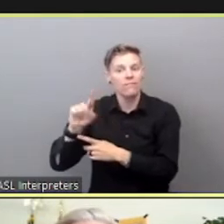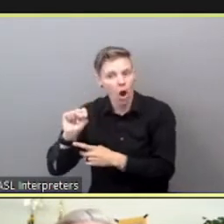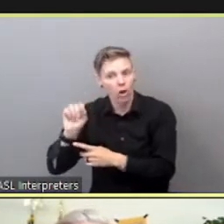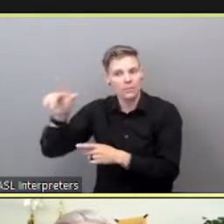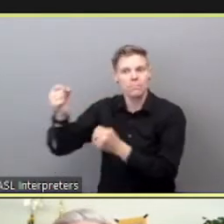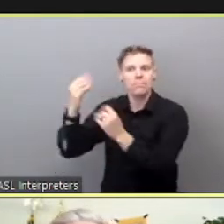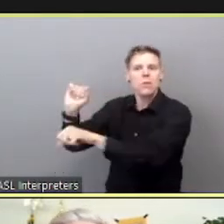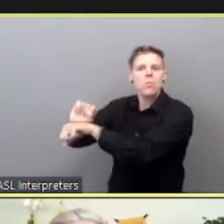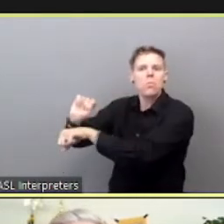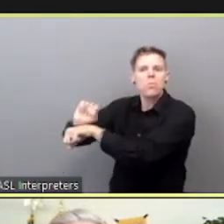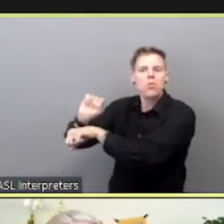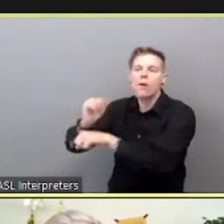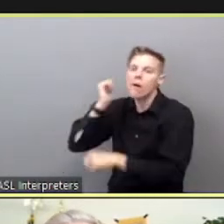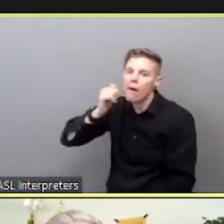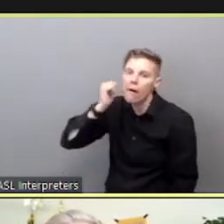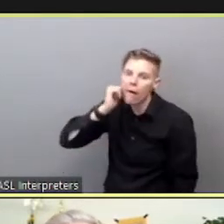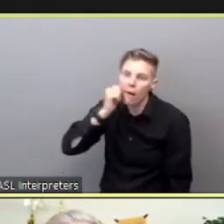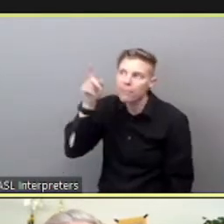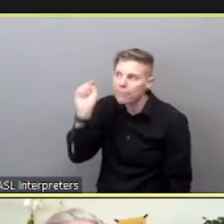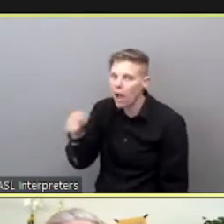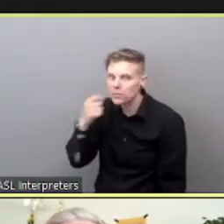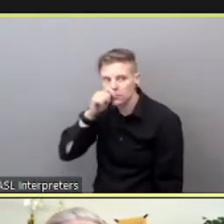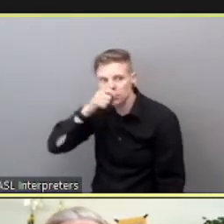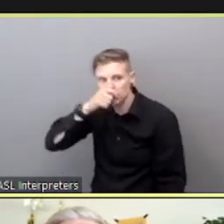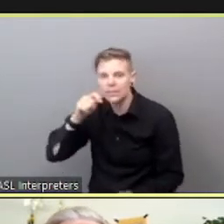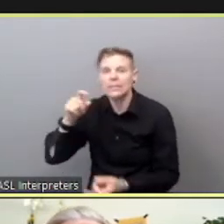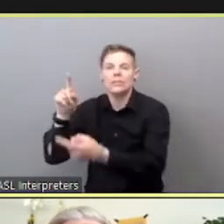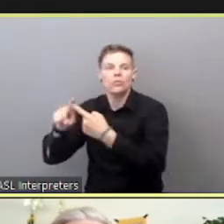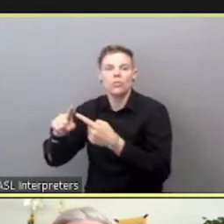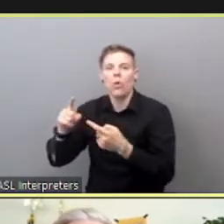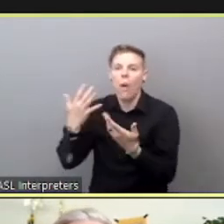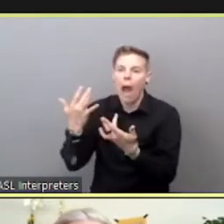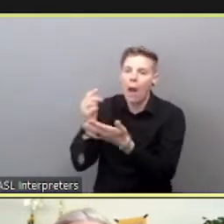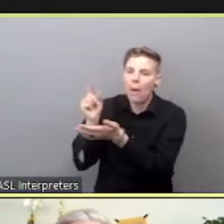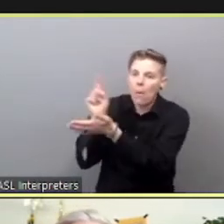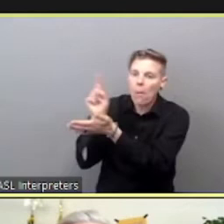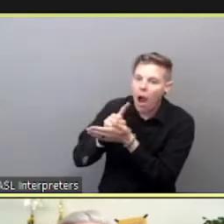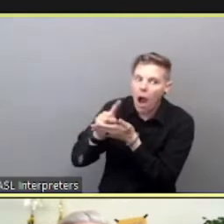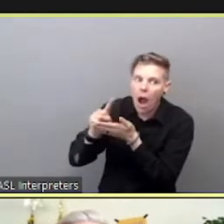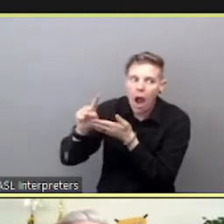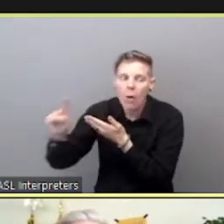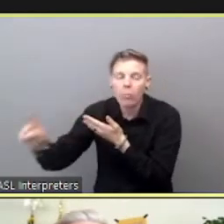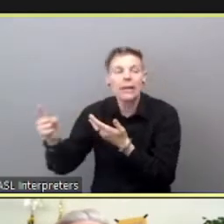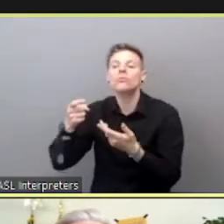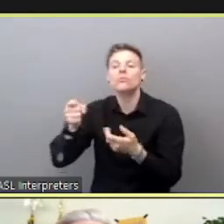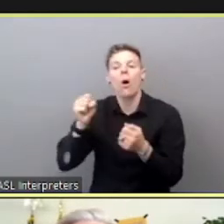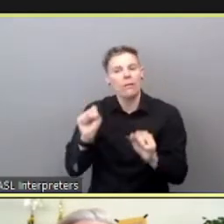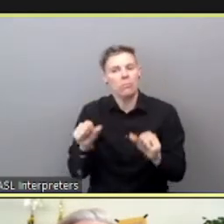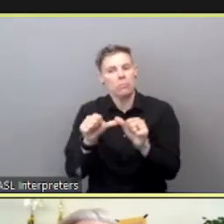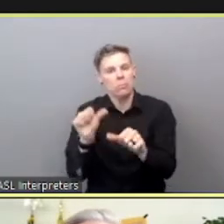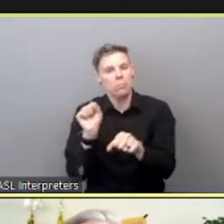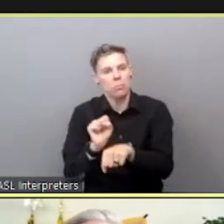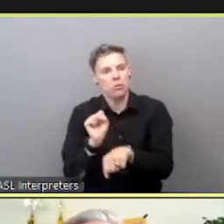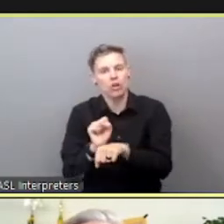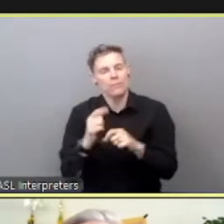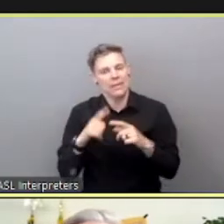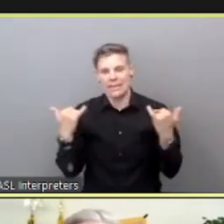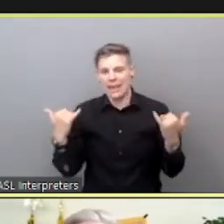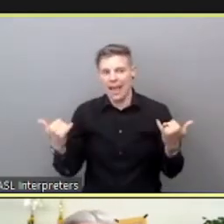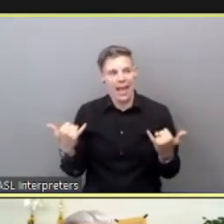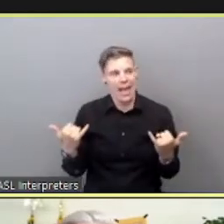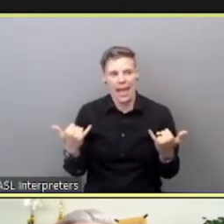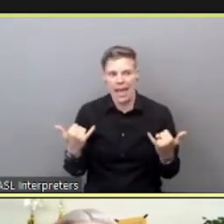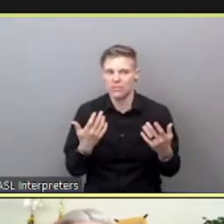and have those to allow you to continue to work another week. So, but nonetheless, great turnaround